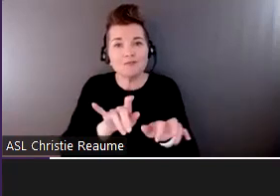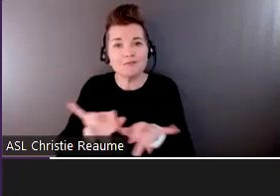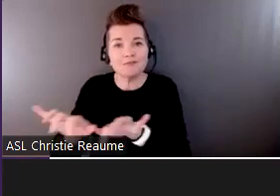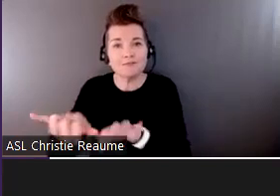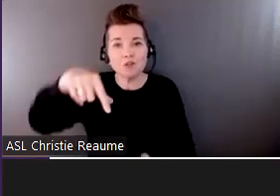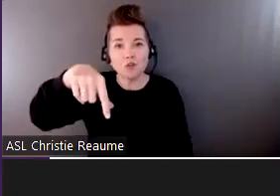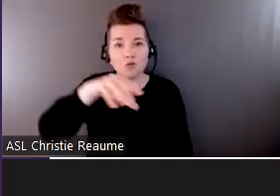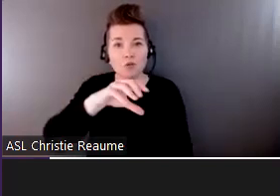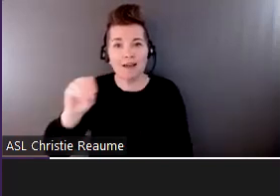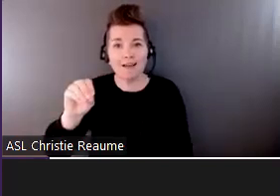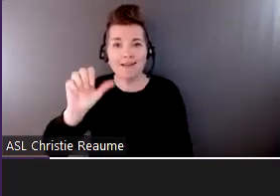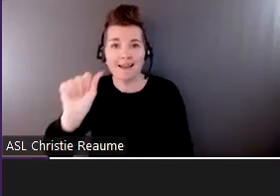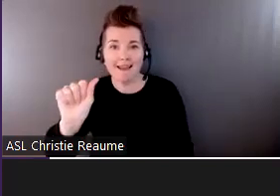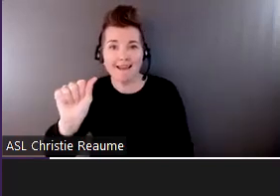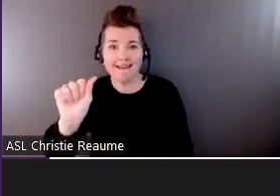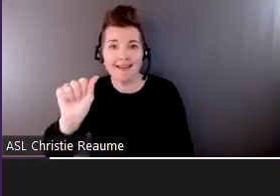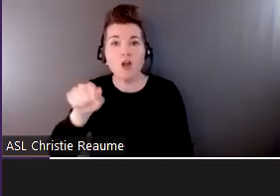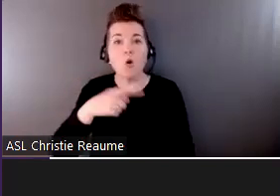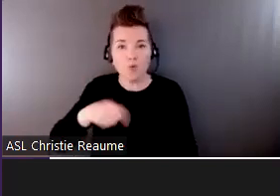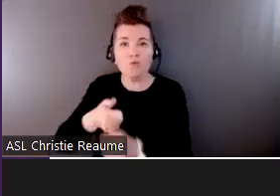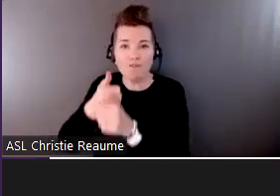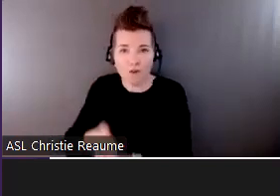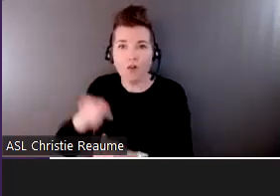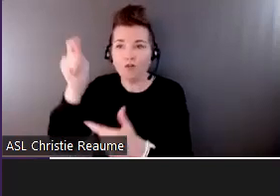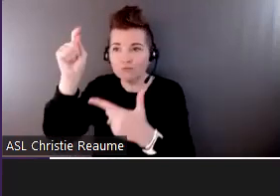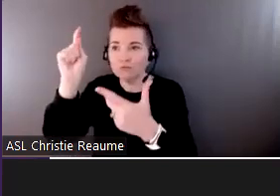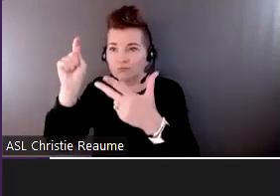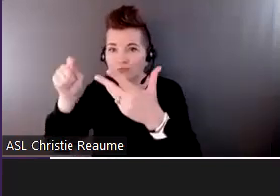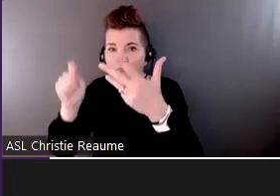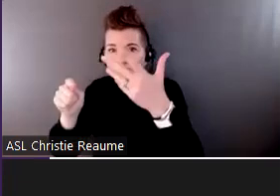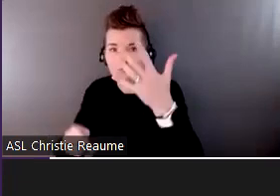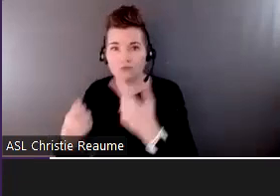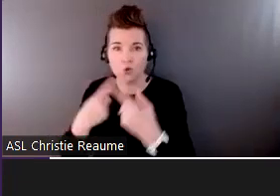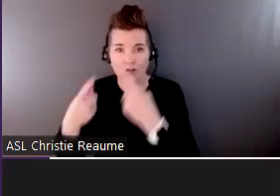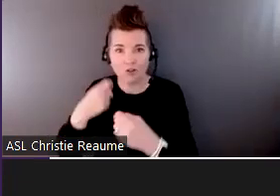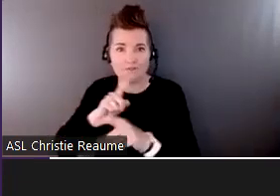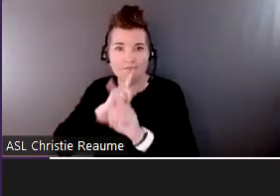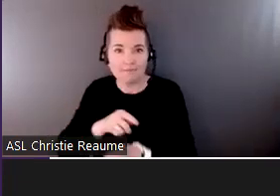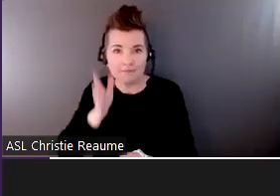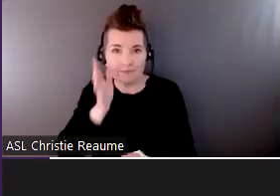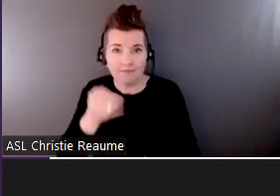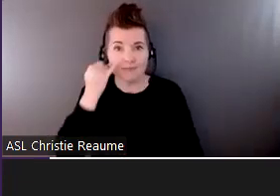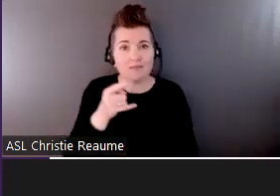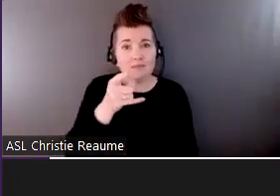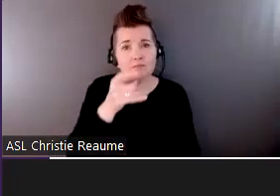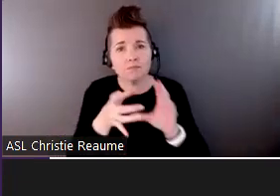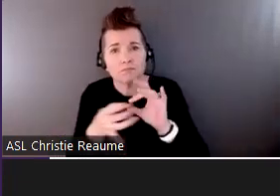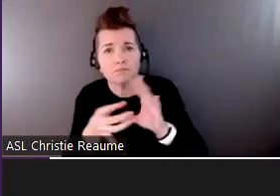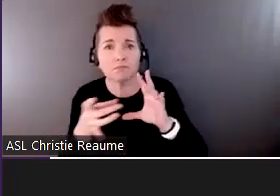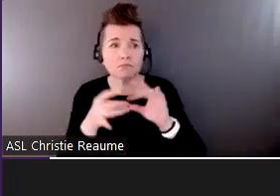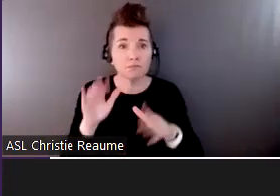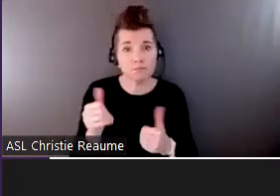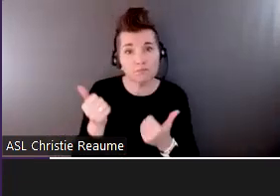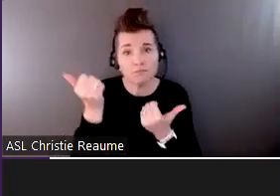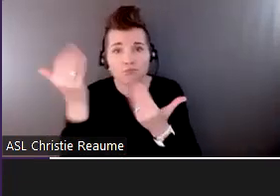for us to ensure that your question is answered and if you want to make a comment or a suggestion or share a resource you can put